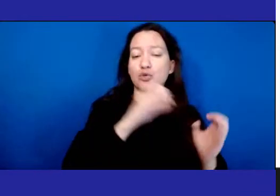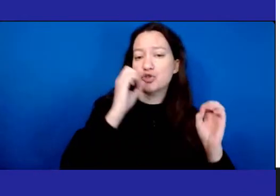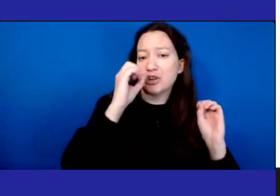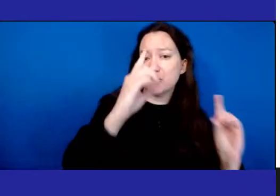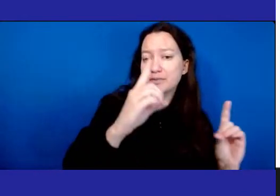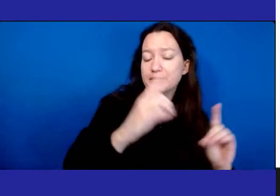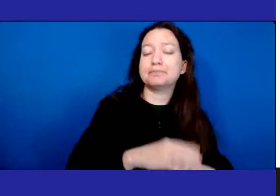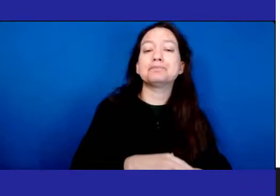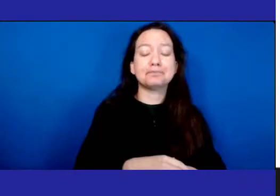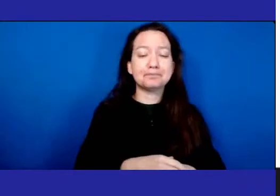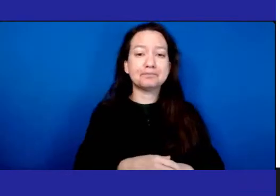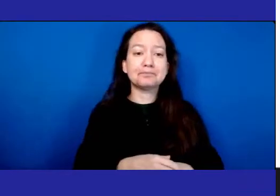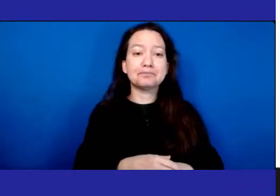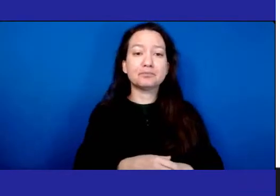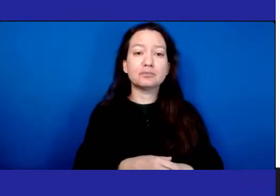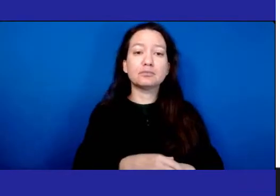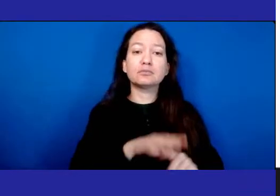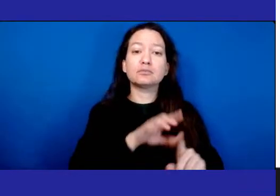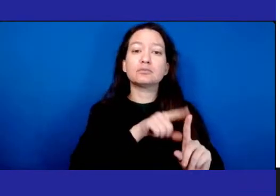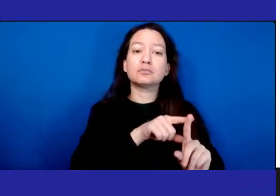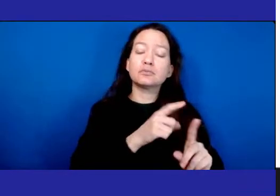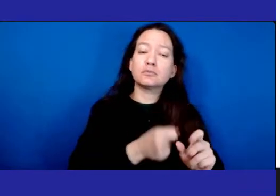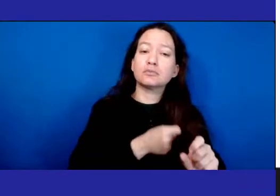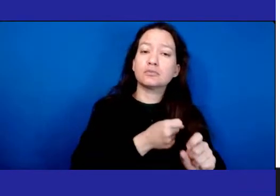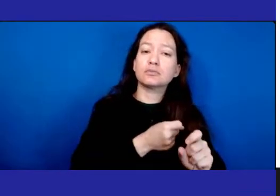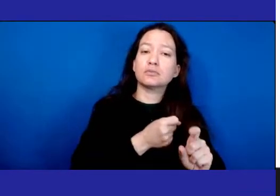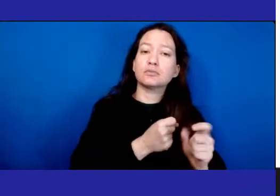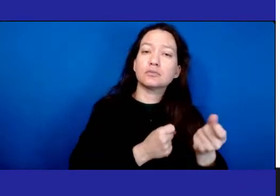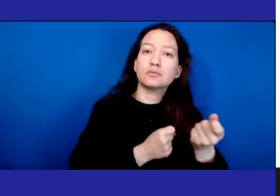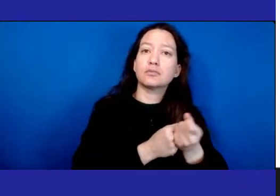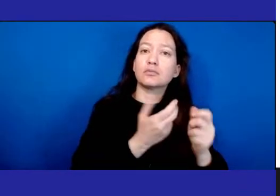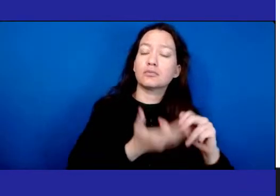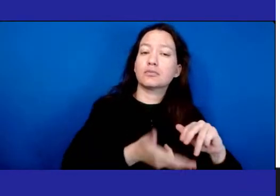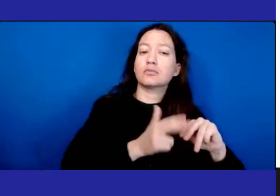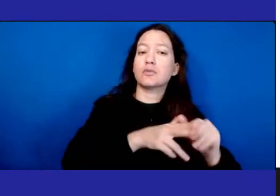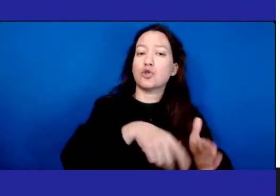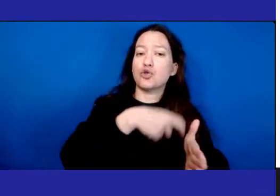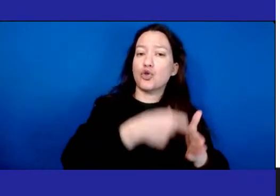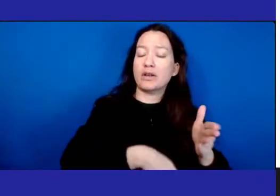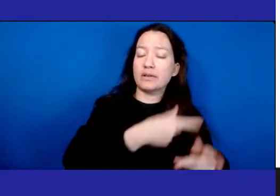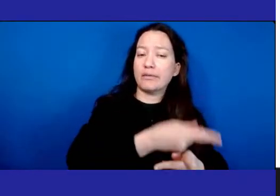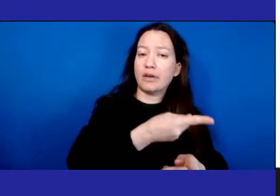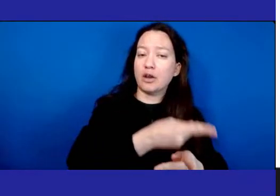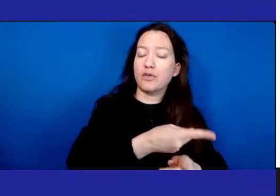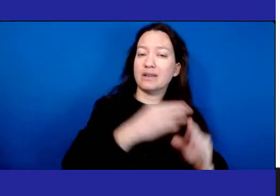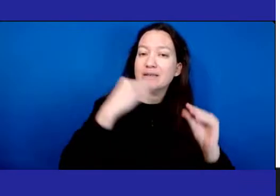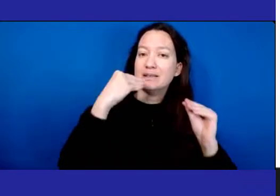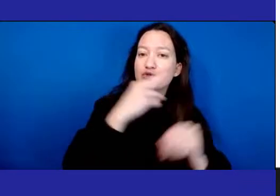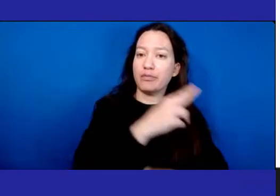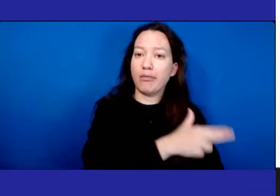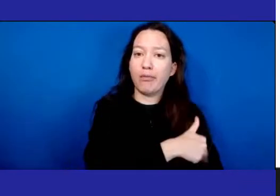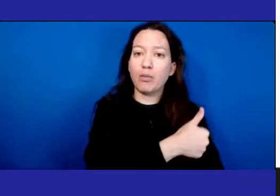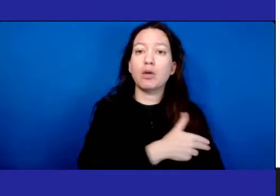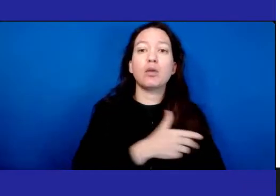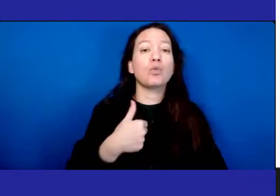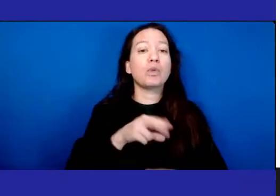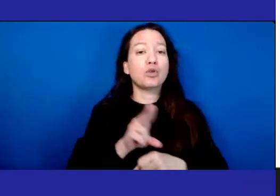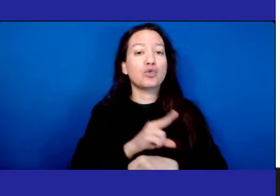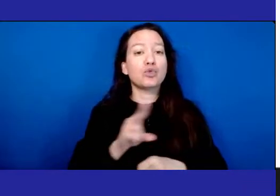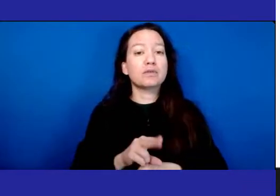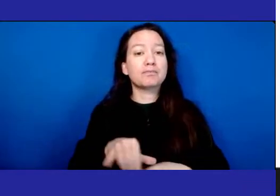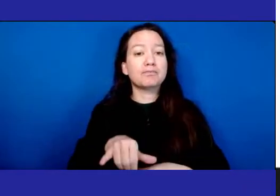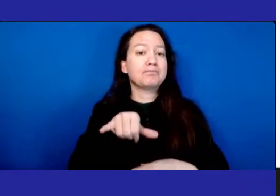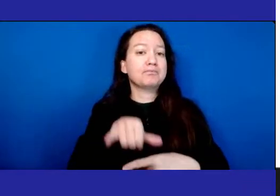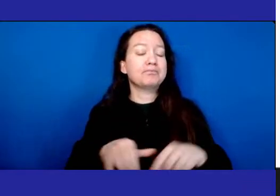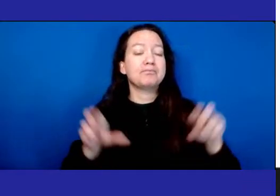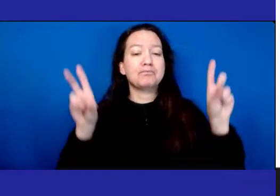that supports higher cost of care in teaching hospitals. When we use term CAP, we